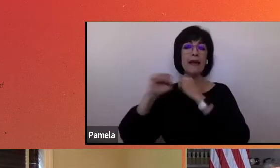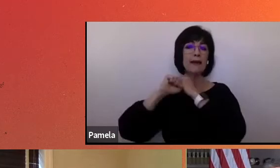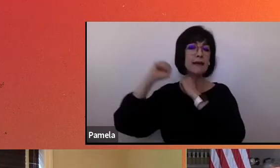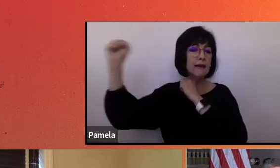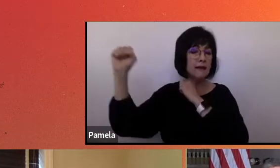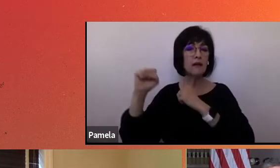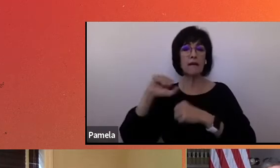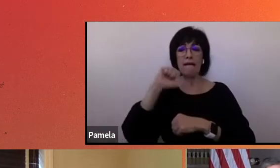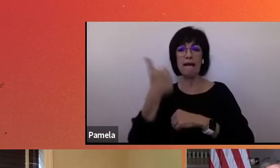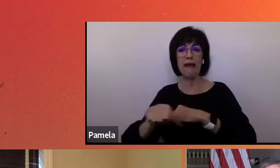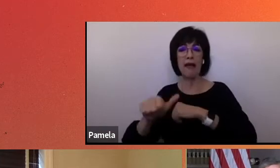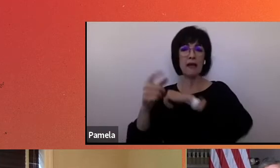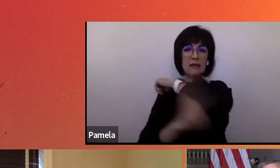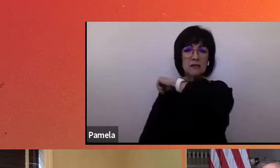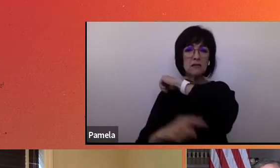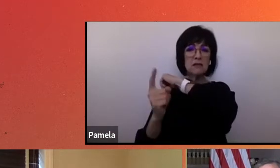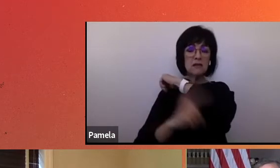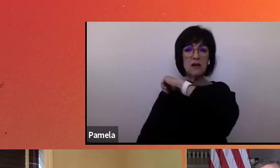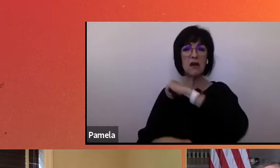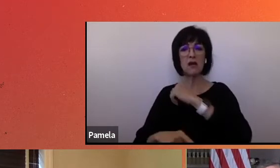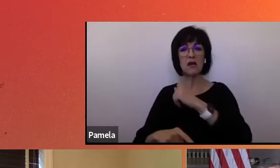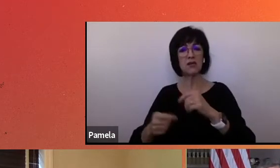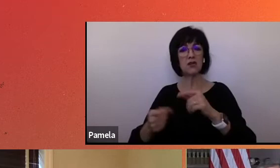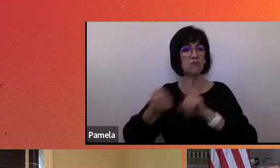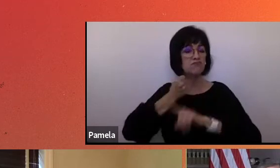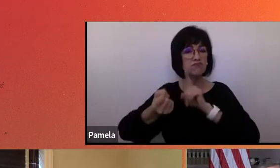of racial terror against black